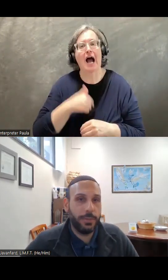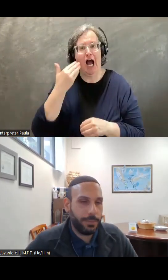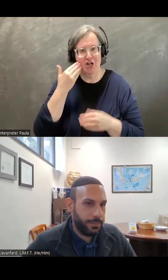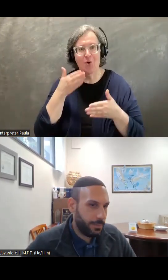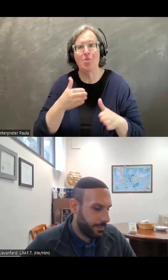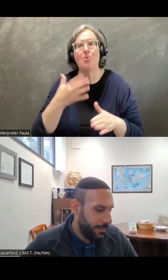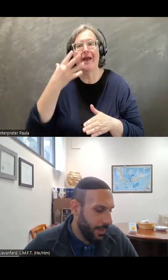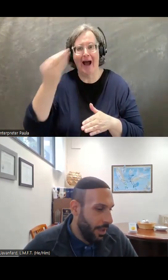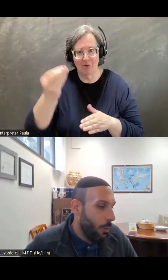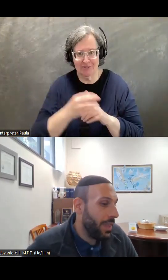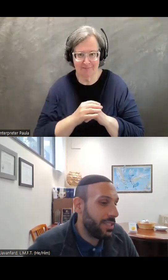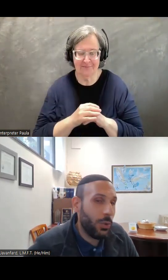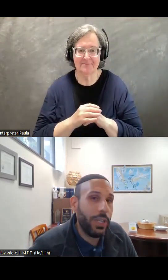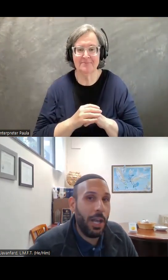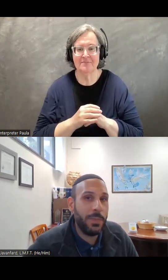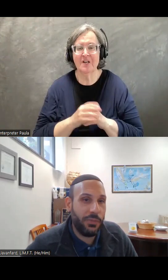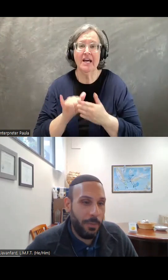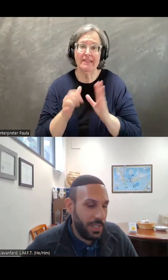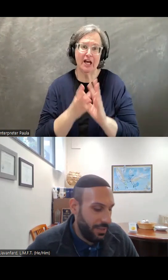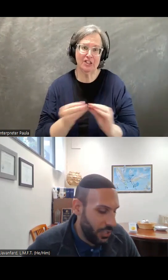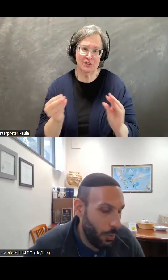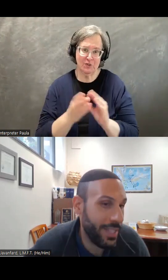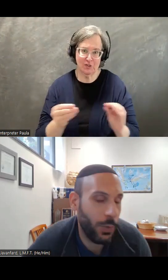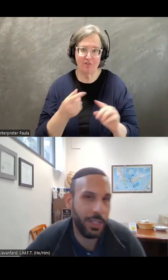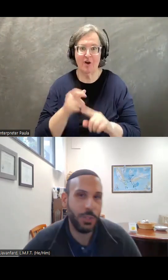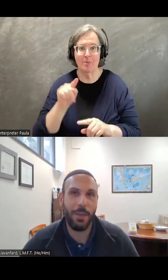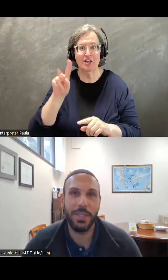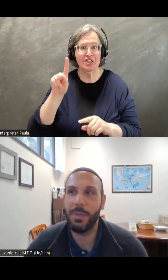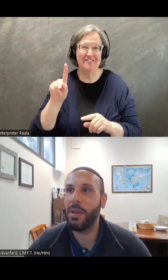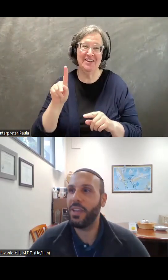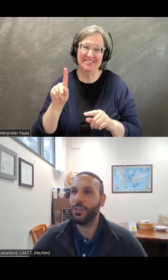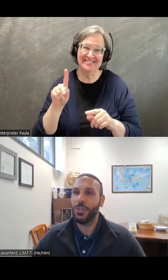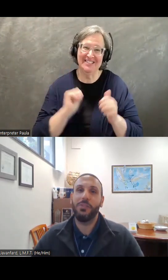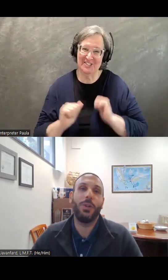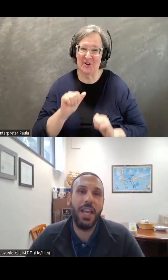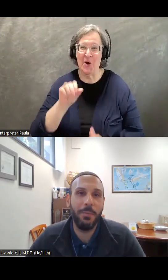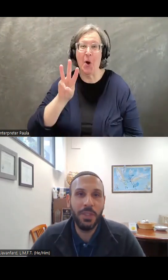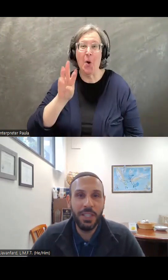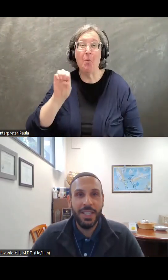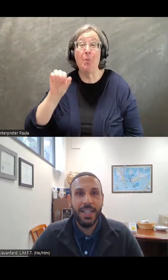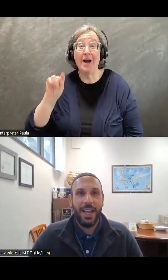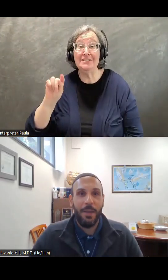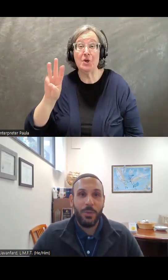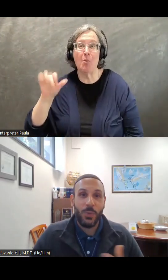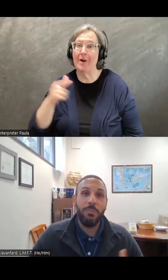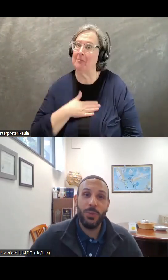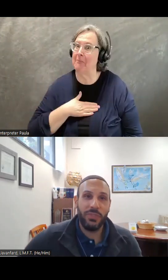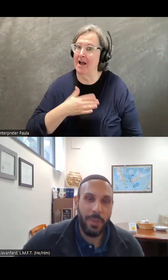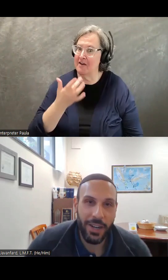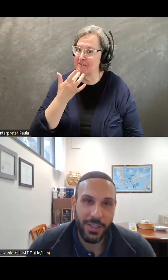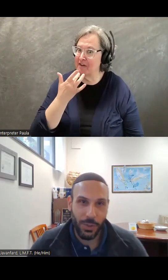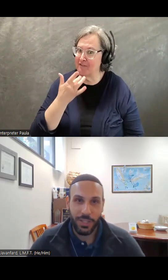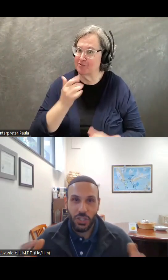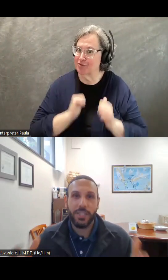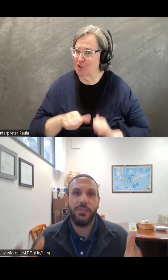out." While that story comes from the TV show West Wing, which happens to be my favorite show of all time, and was written beautifully